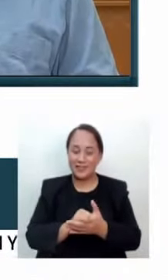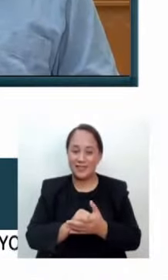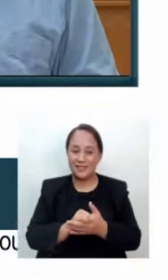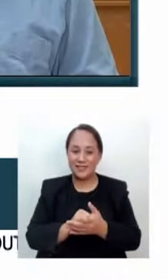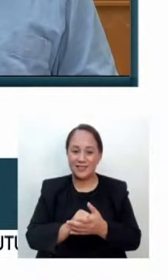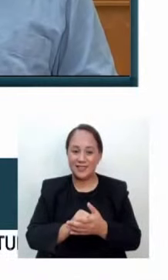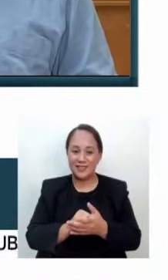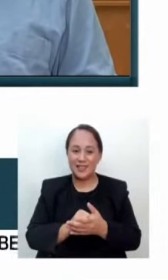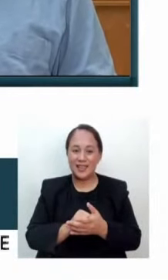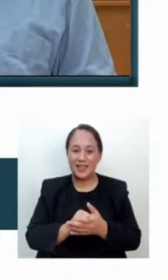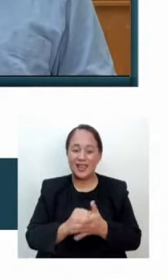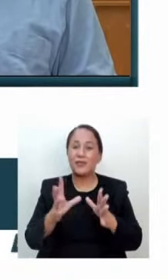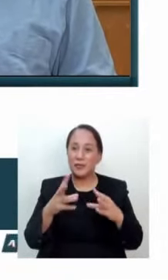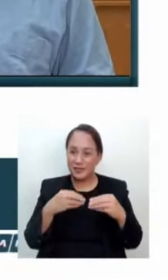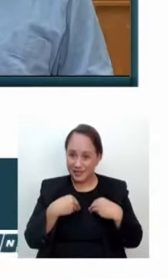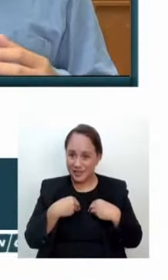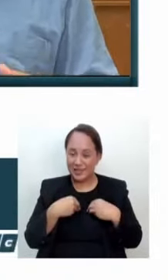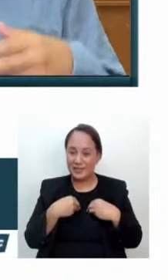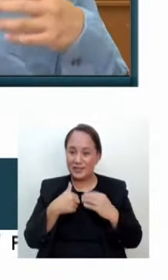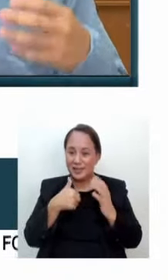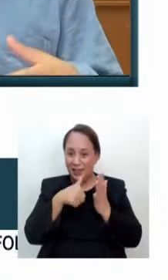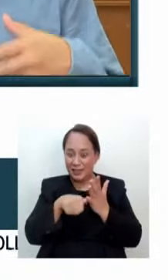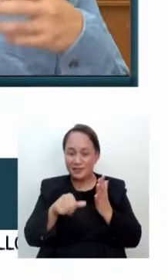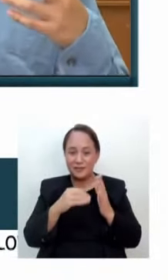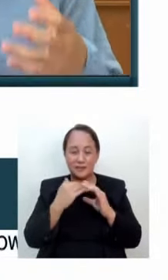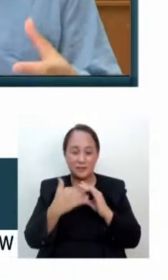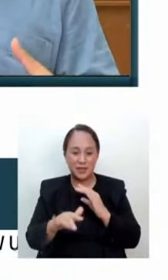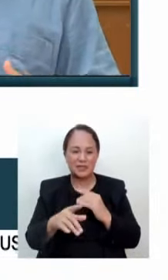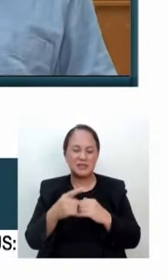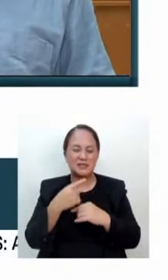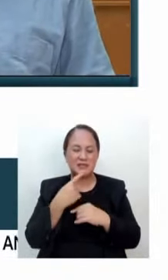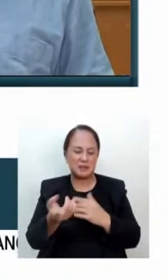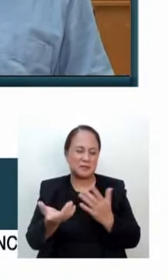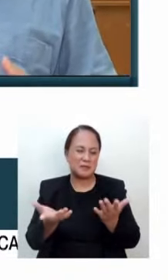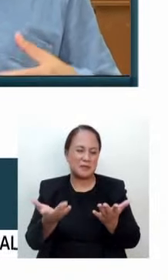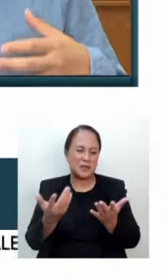If you get the snail mail. Get that. Yes. And they assure us that,